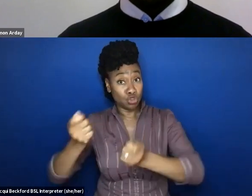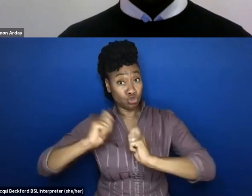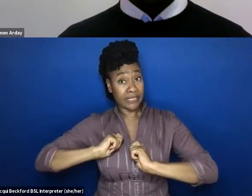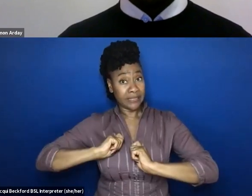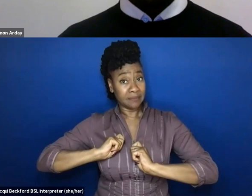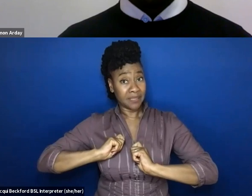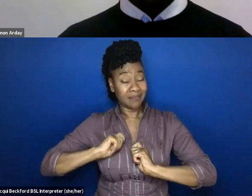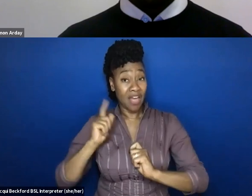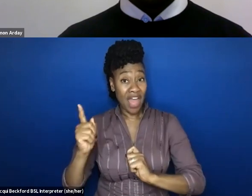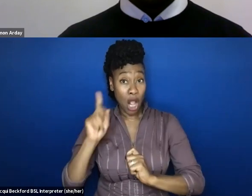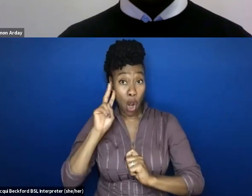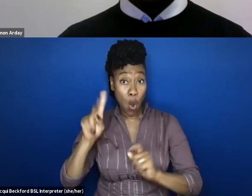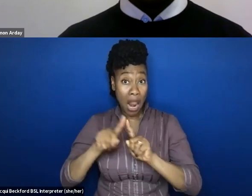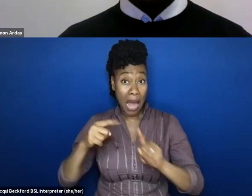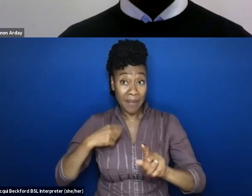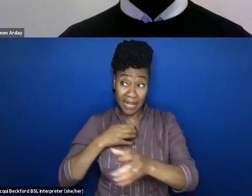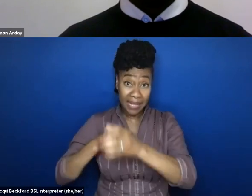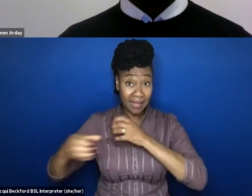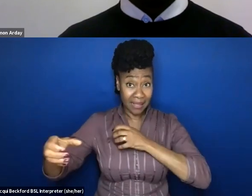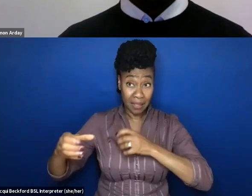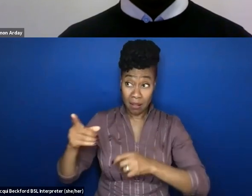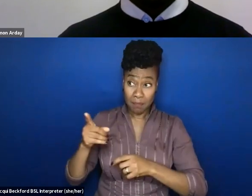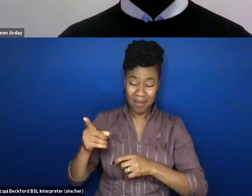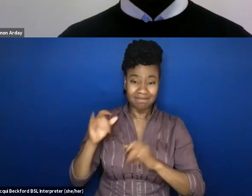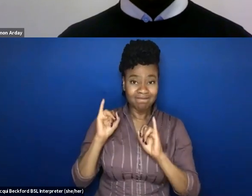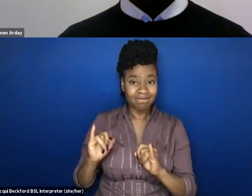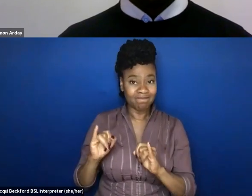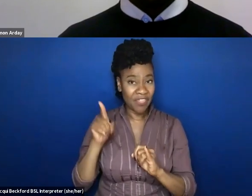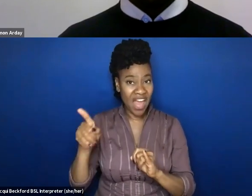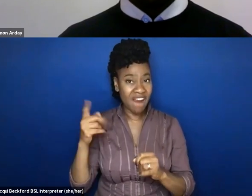they too were in a form of bondage, in a sense that they were not